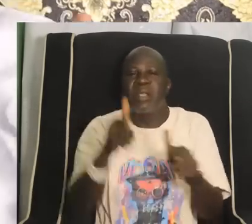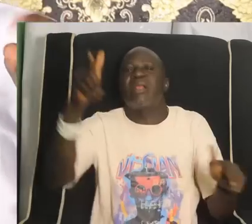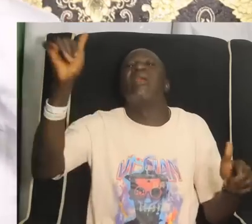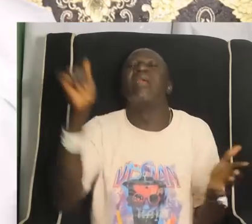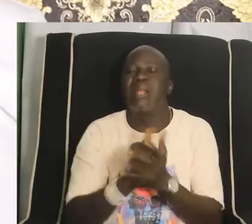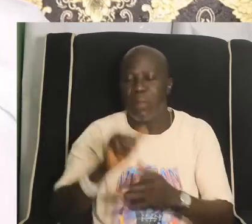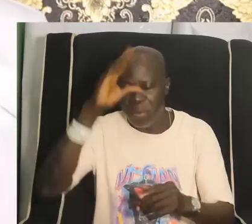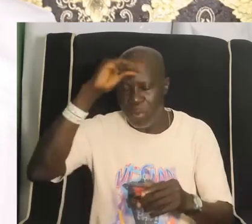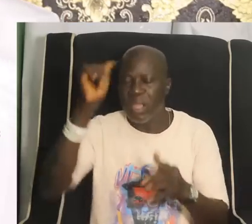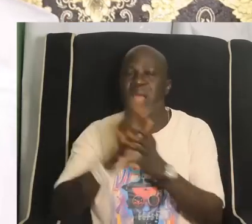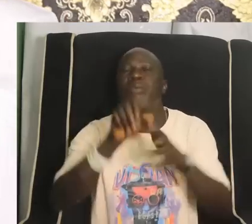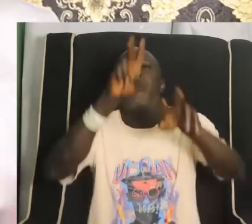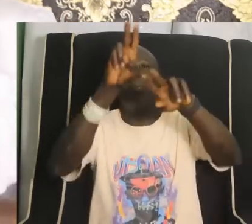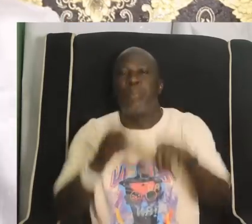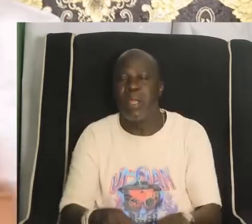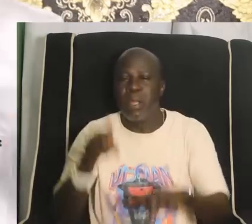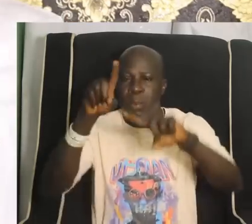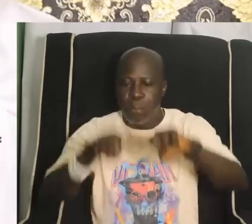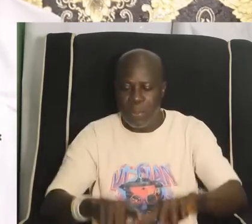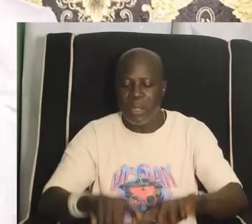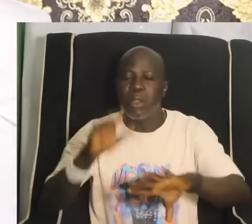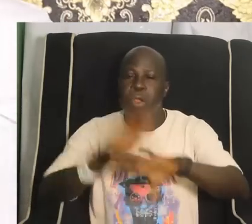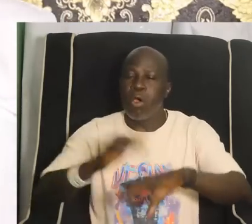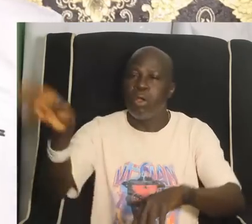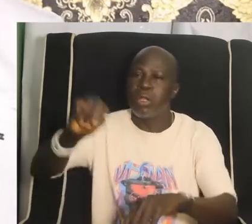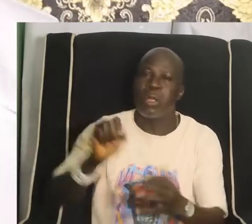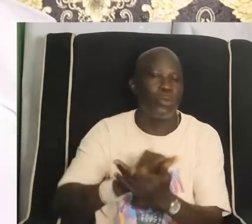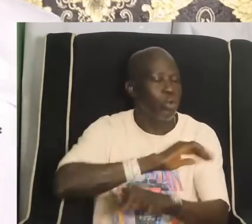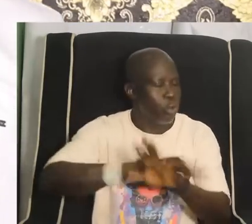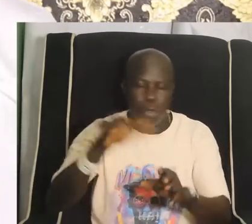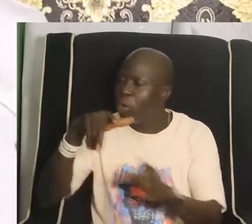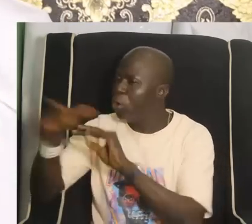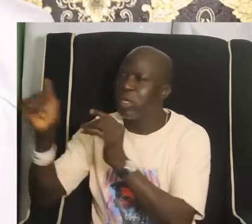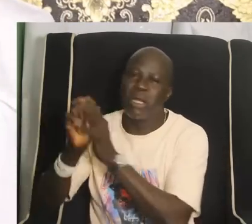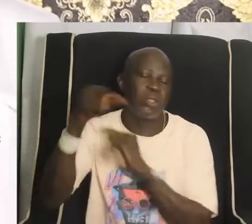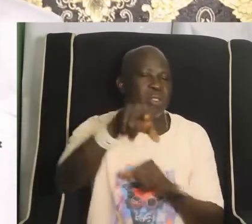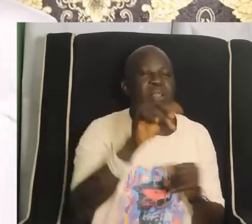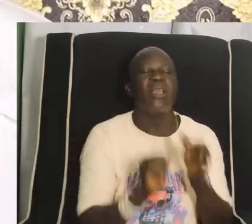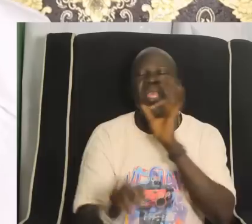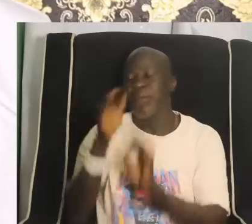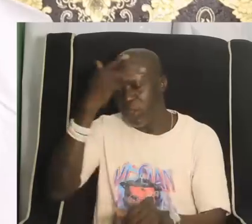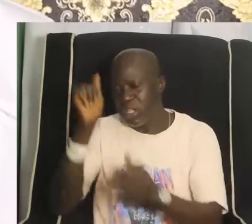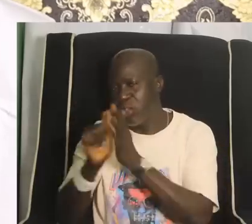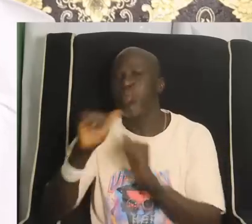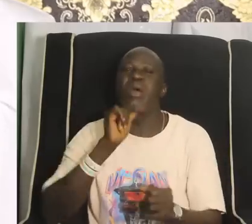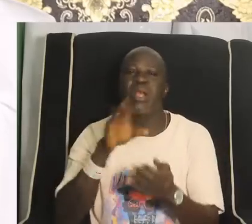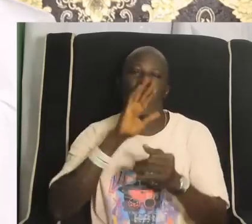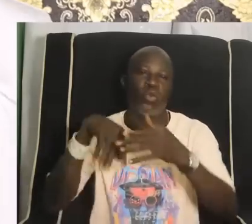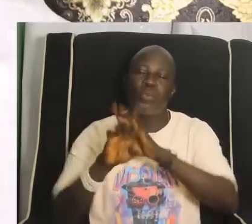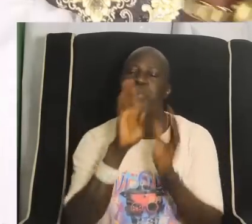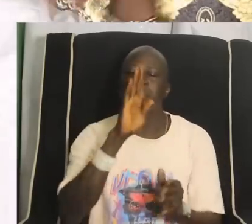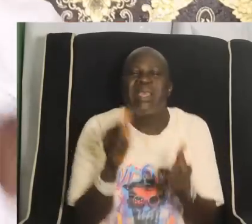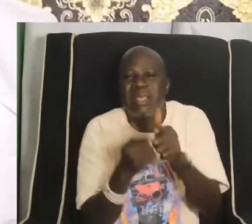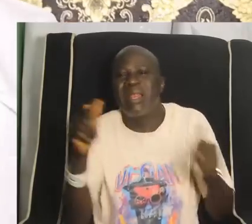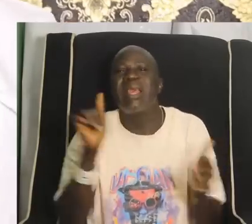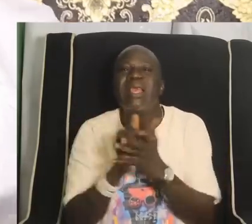will be depending on them. Don't underrate yourself. Because a woman doesn't say you will not be